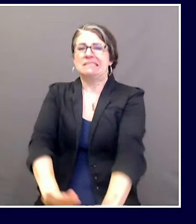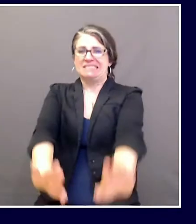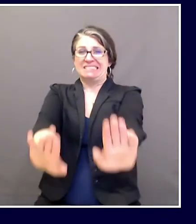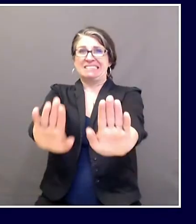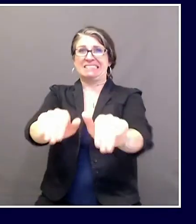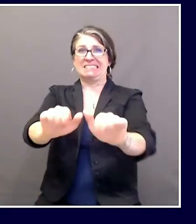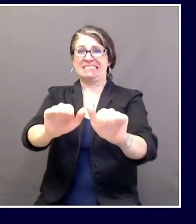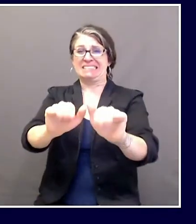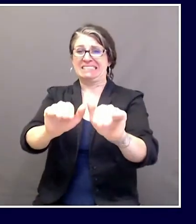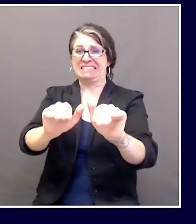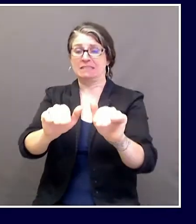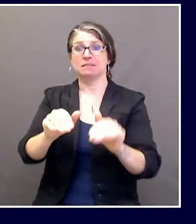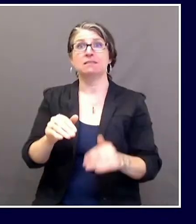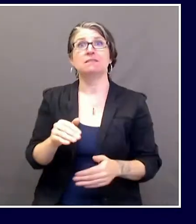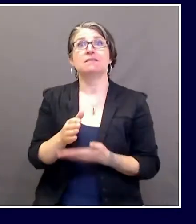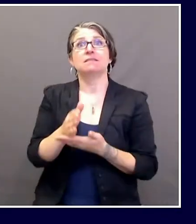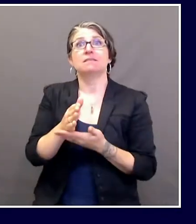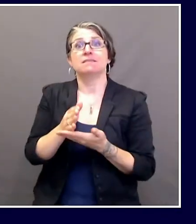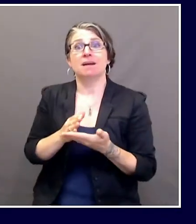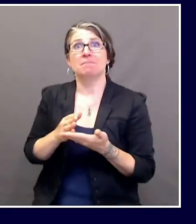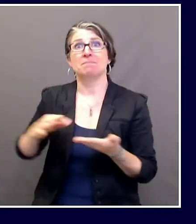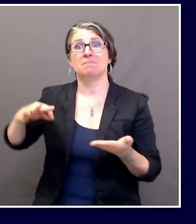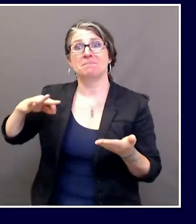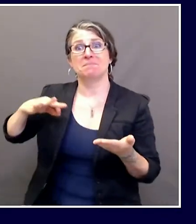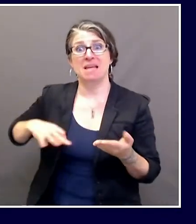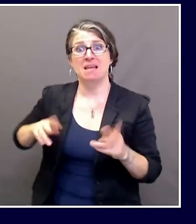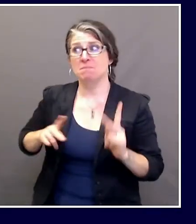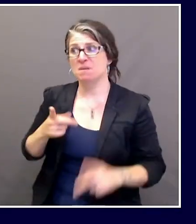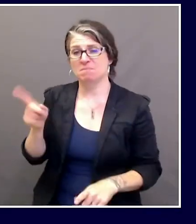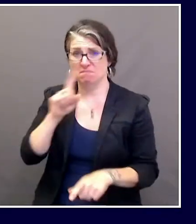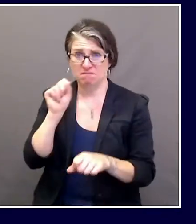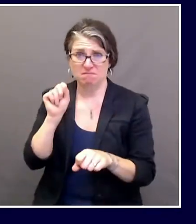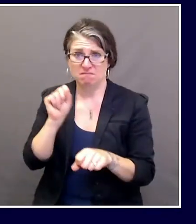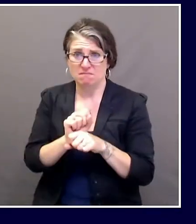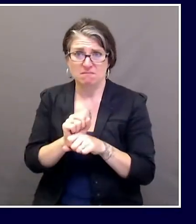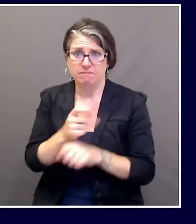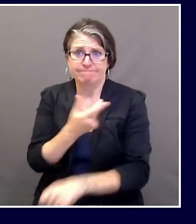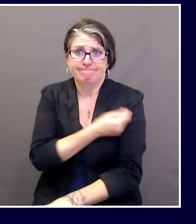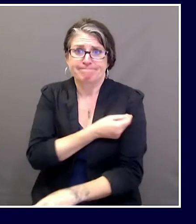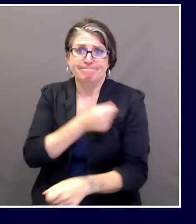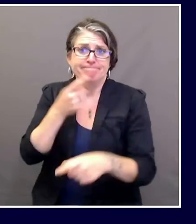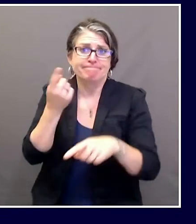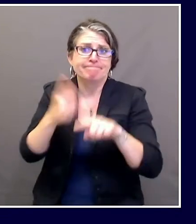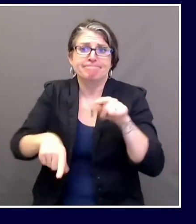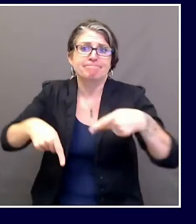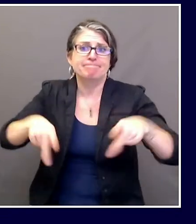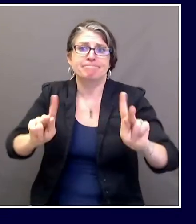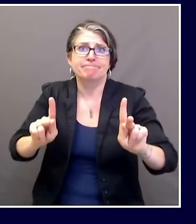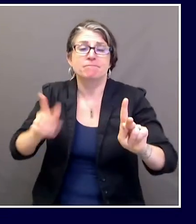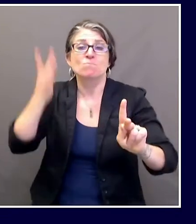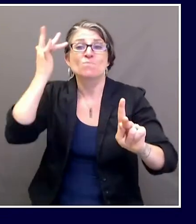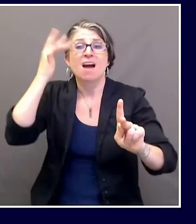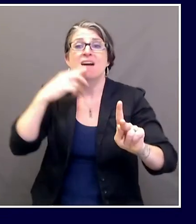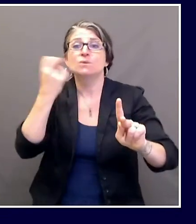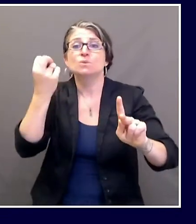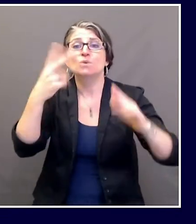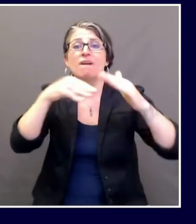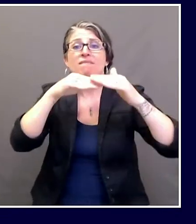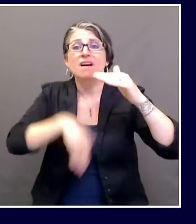under 12. We can make Maine safer for them if we all get